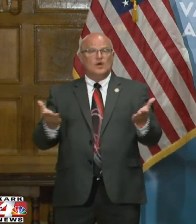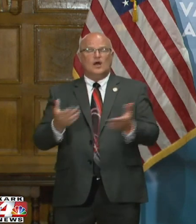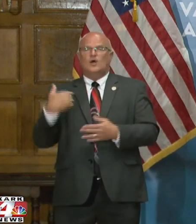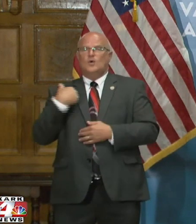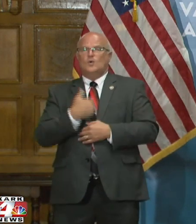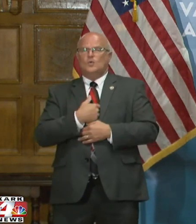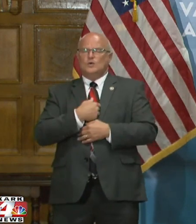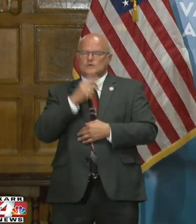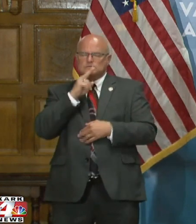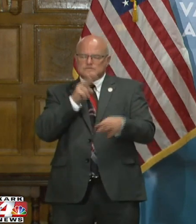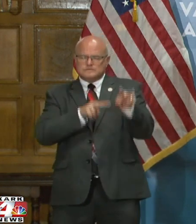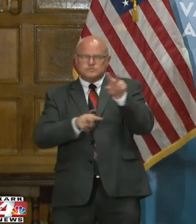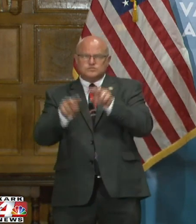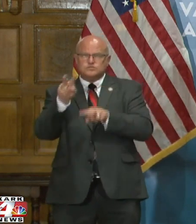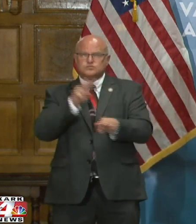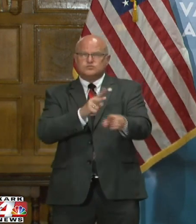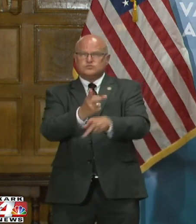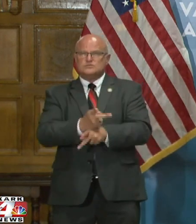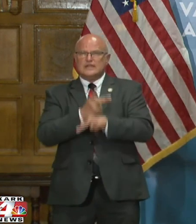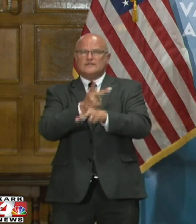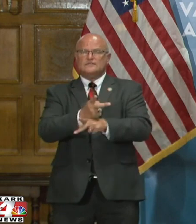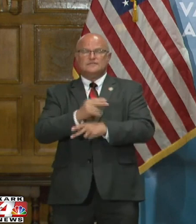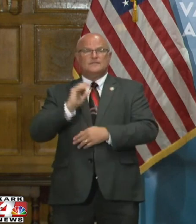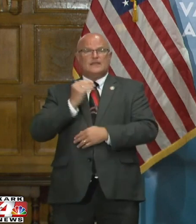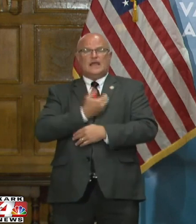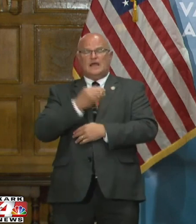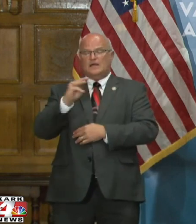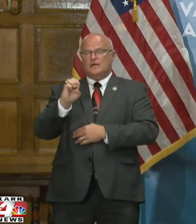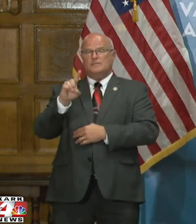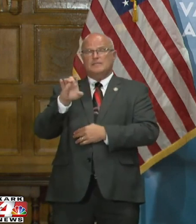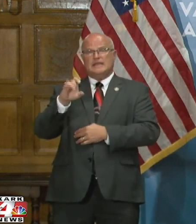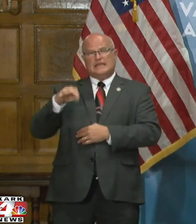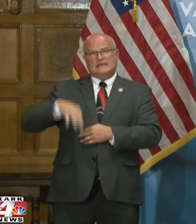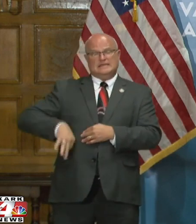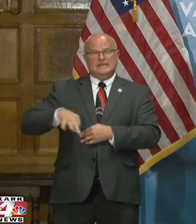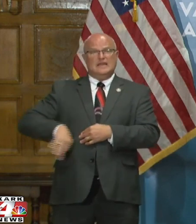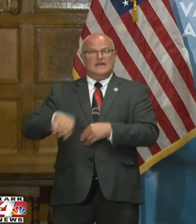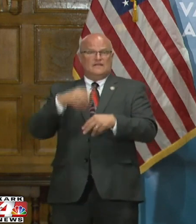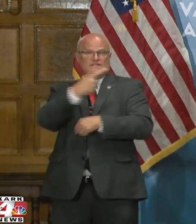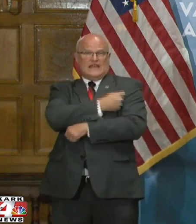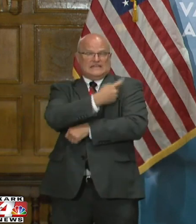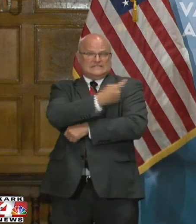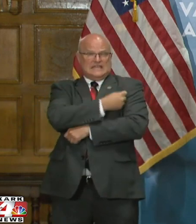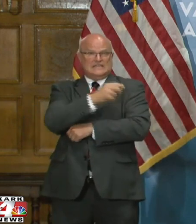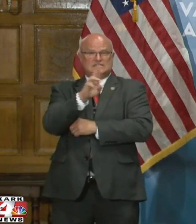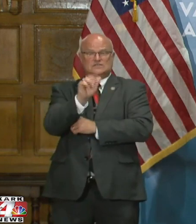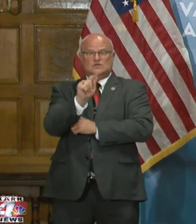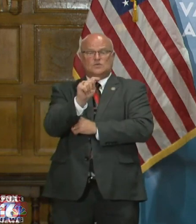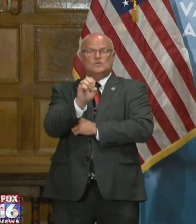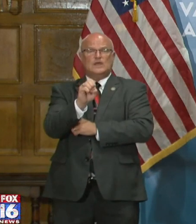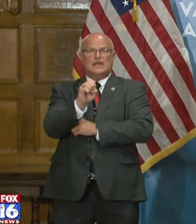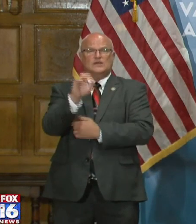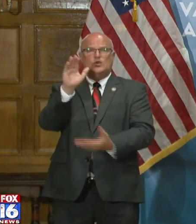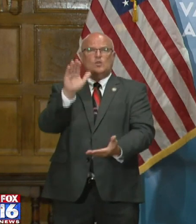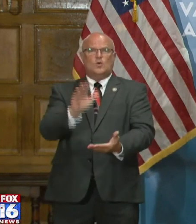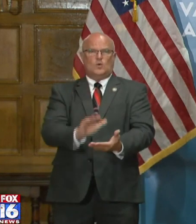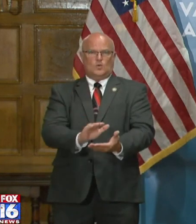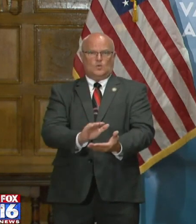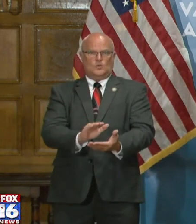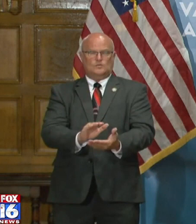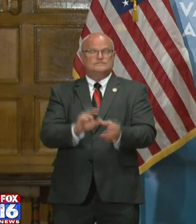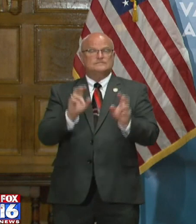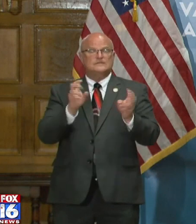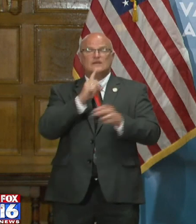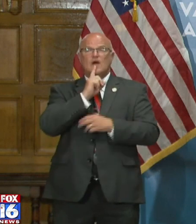we took a close look at this, and our Medicaid beneficiary vaccination rates are very low.